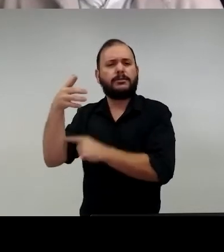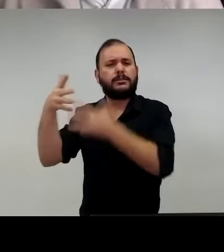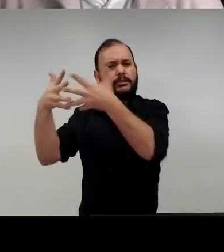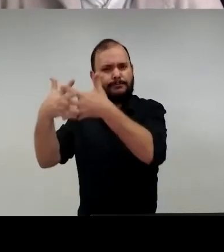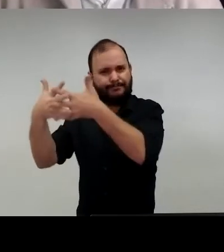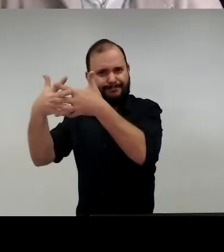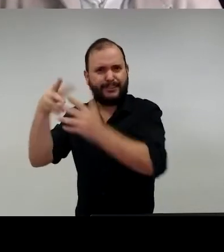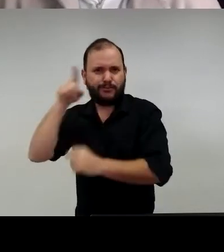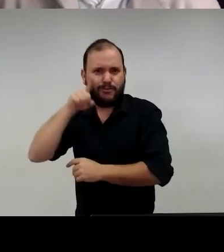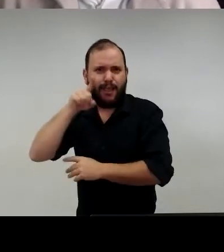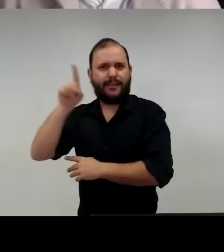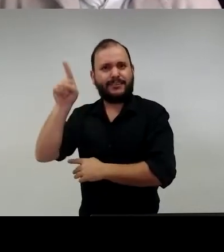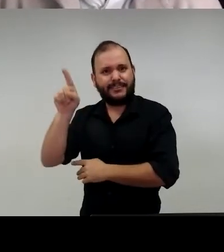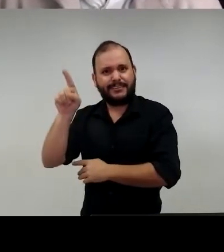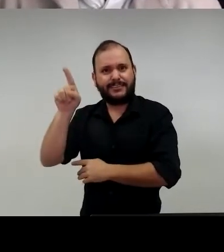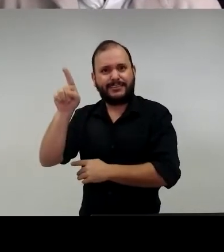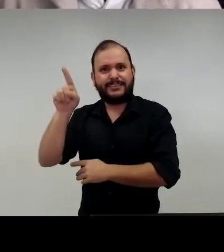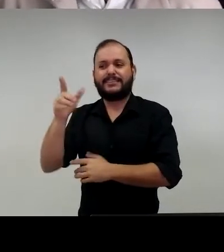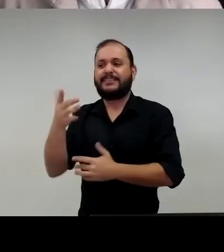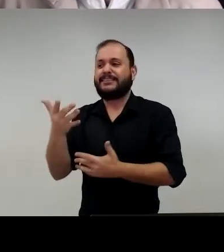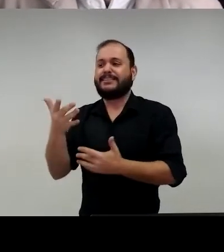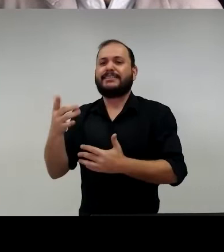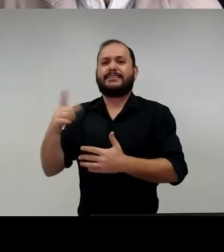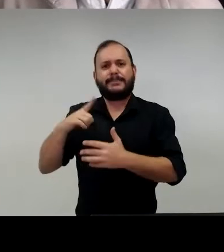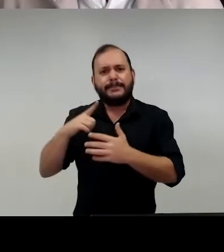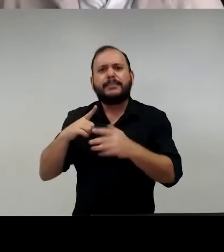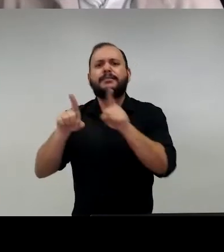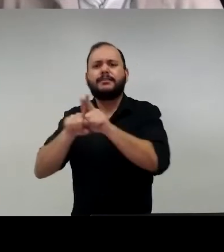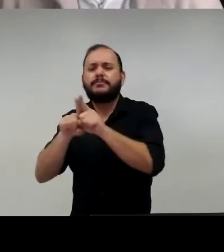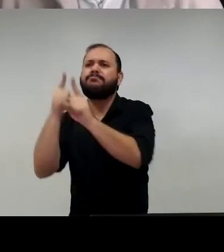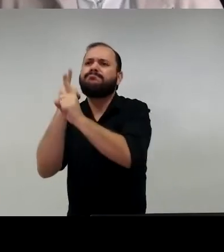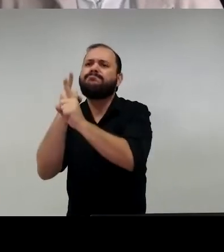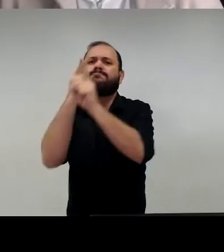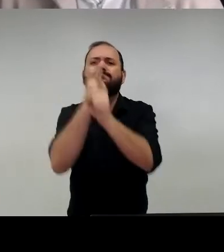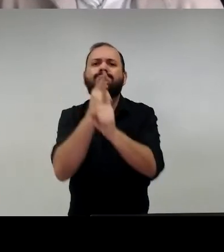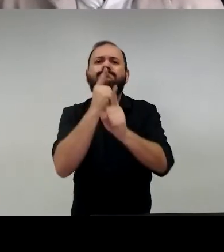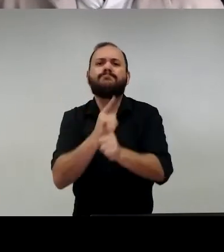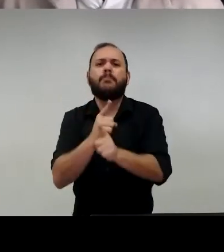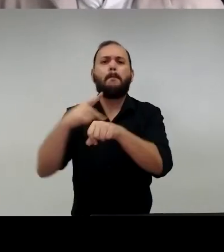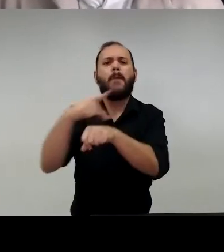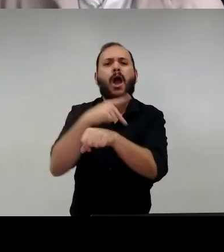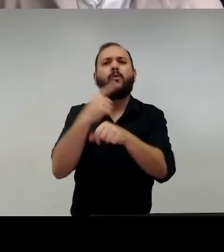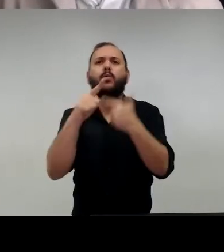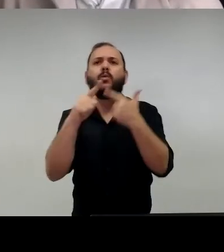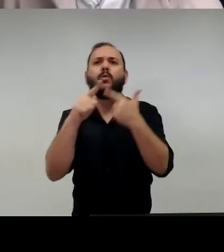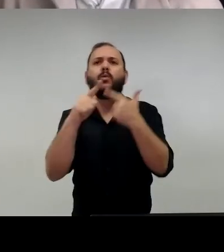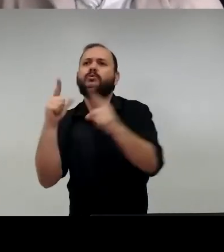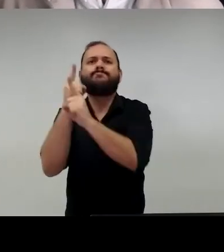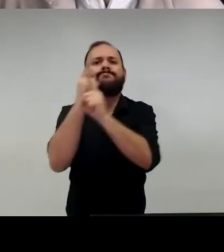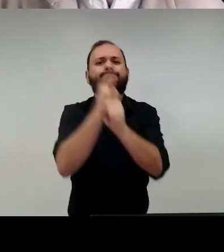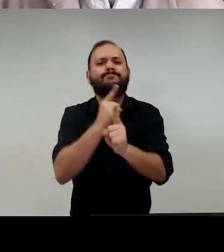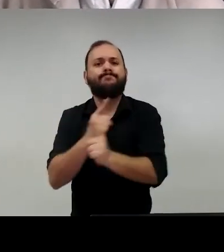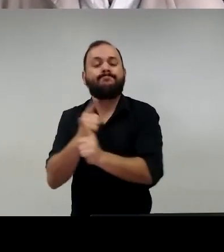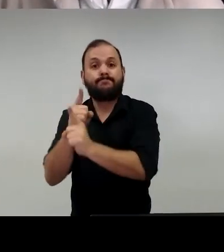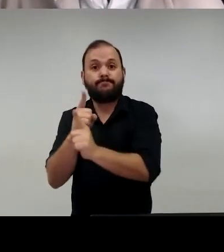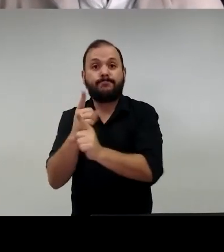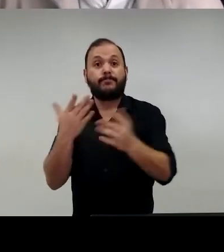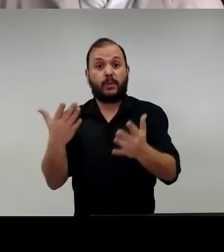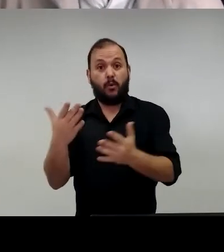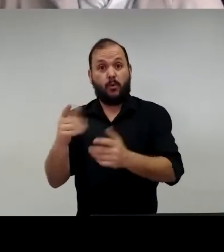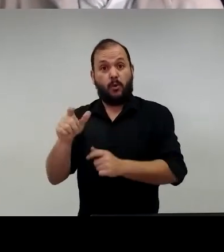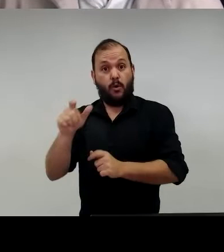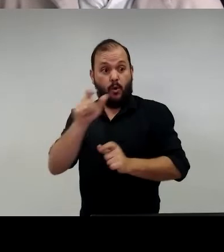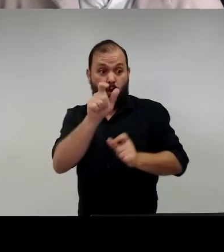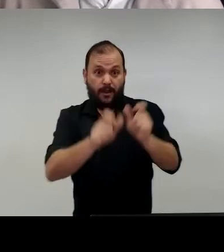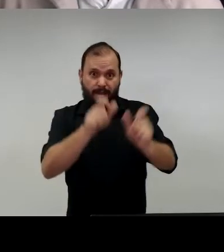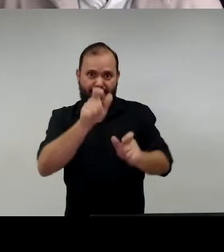And then I found that it is the case in many other countries. When students get trained to